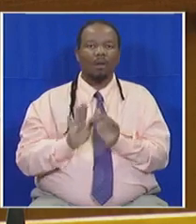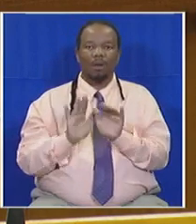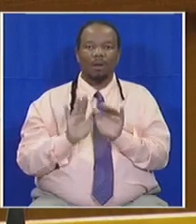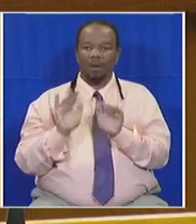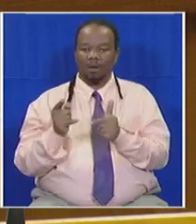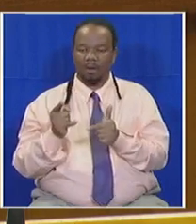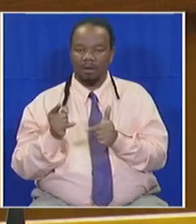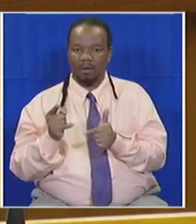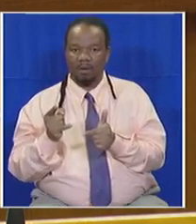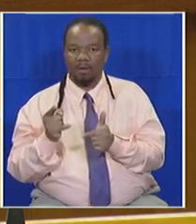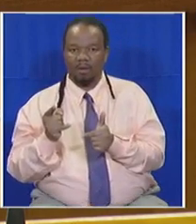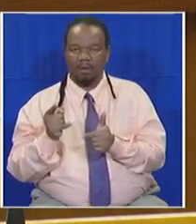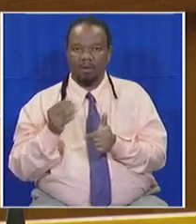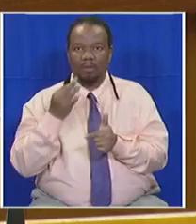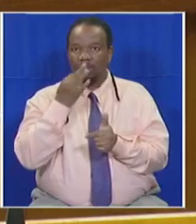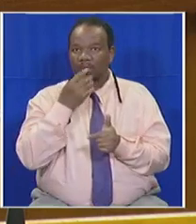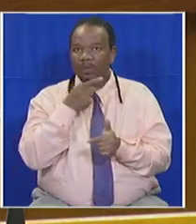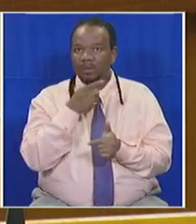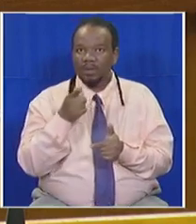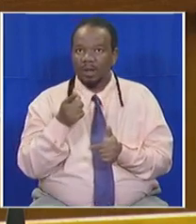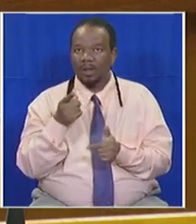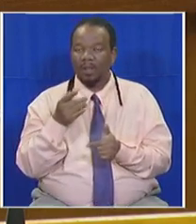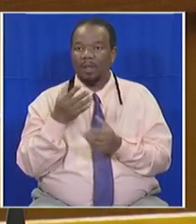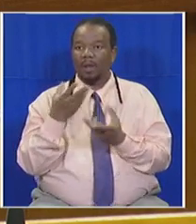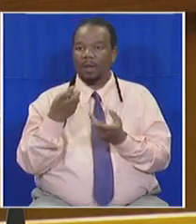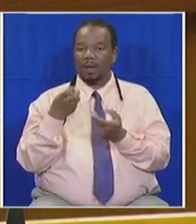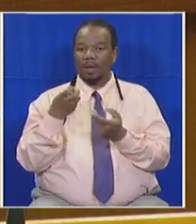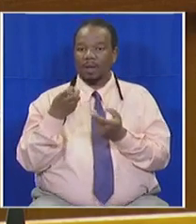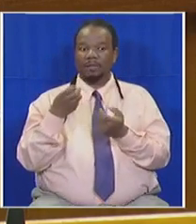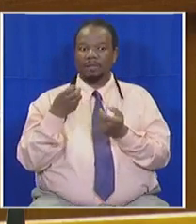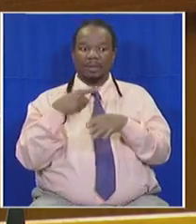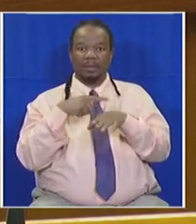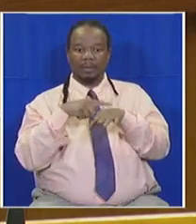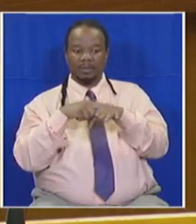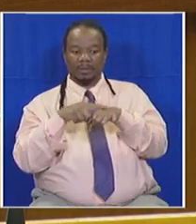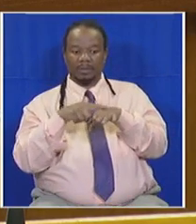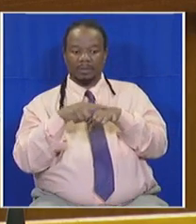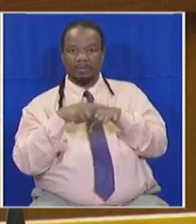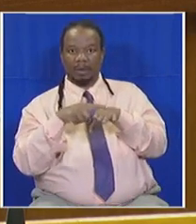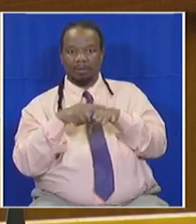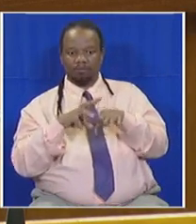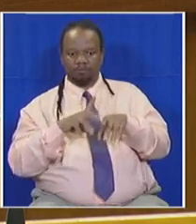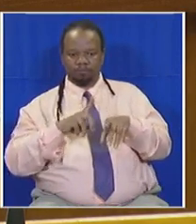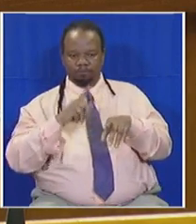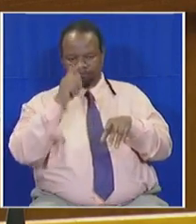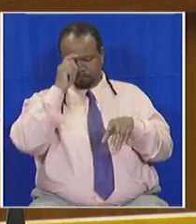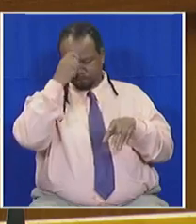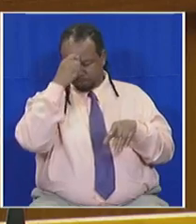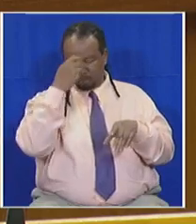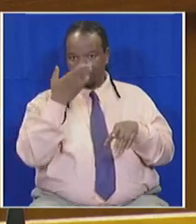alia against heightened racial tensions. And a lot has